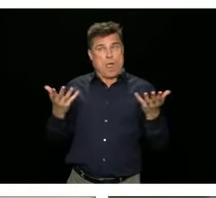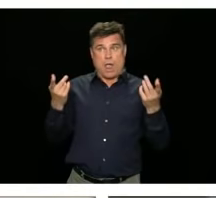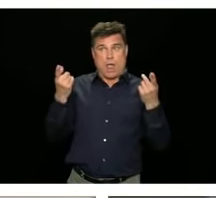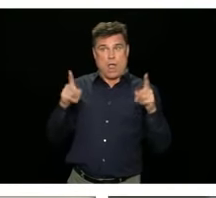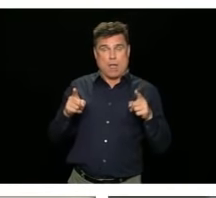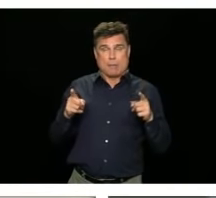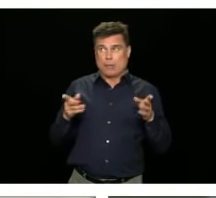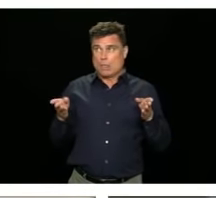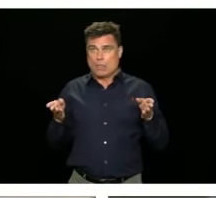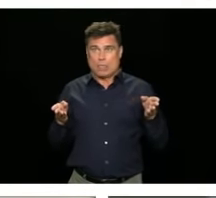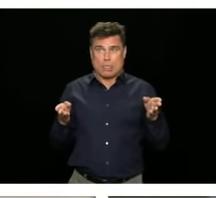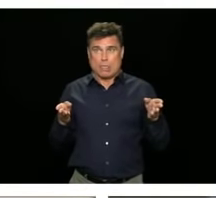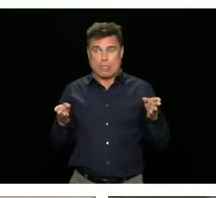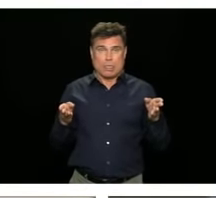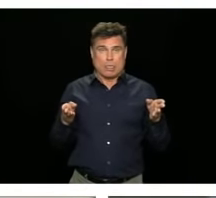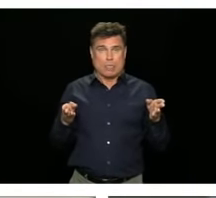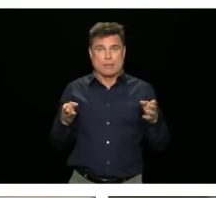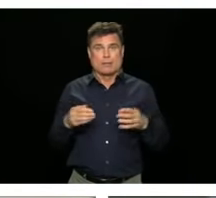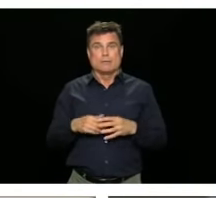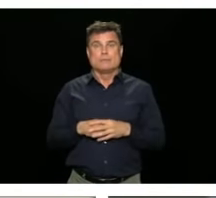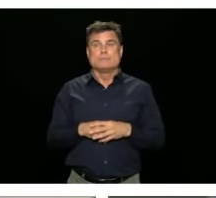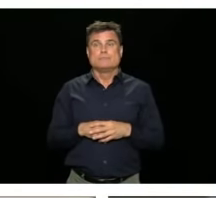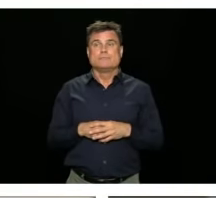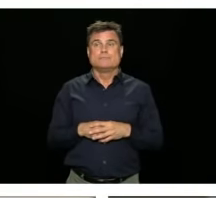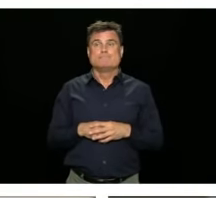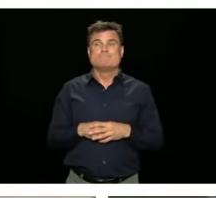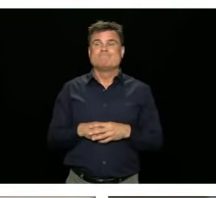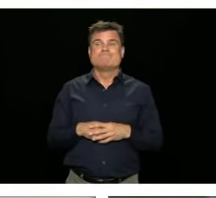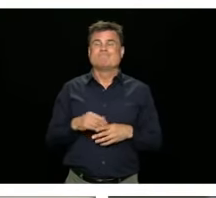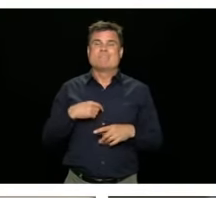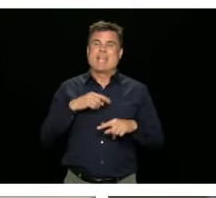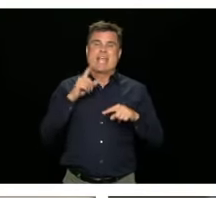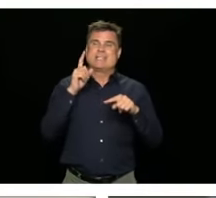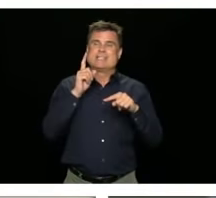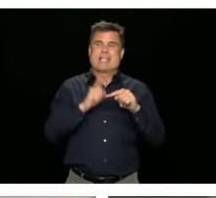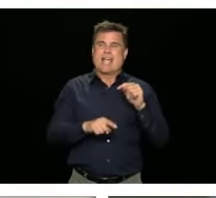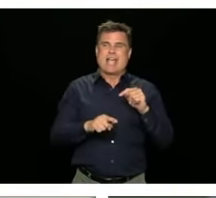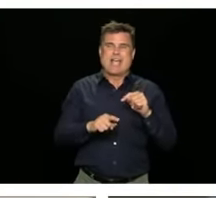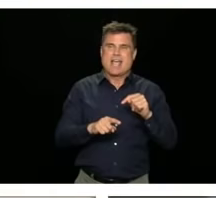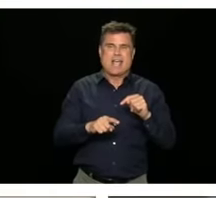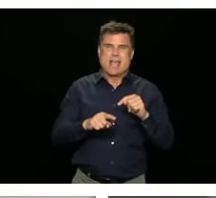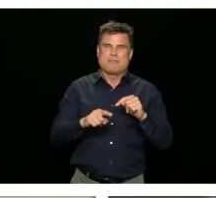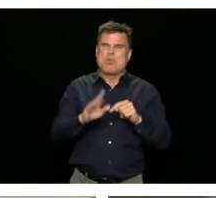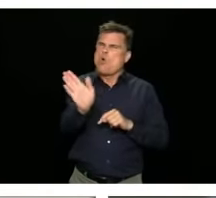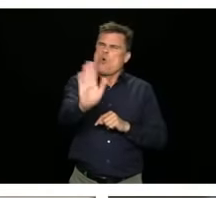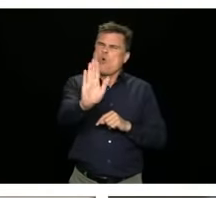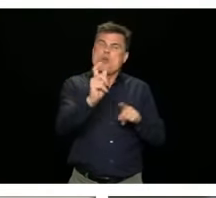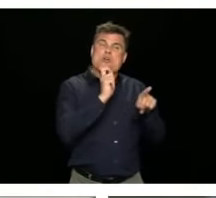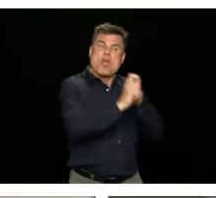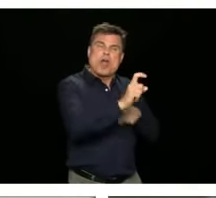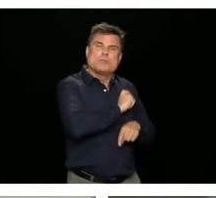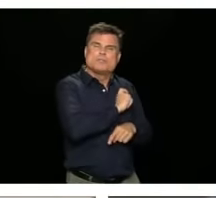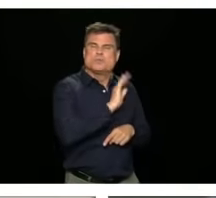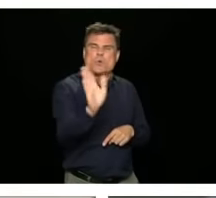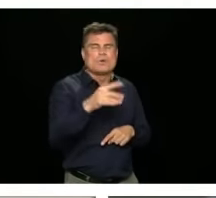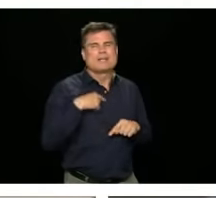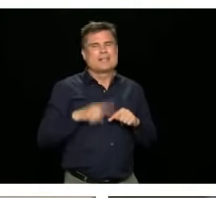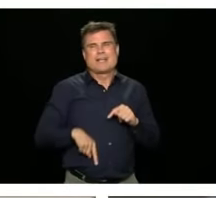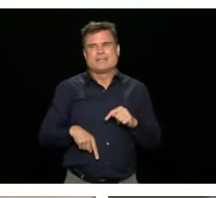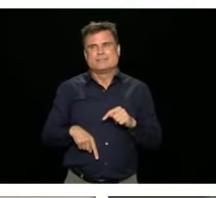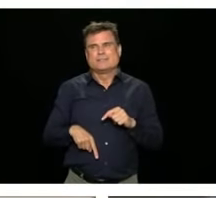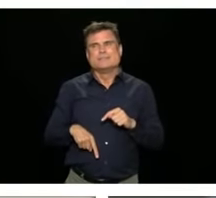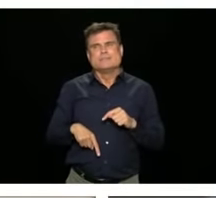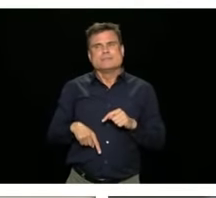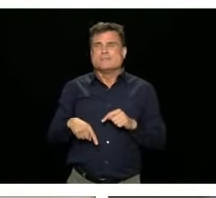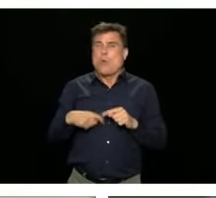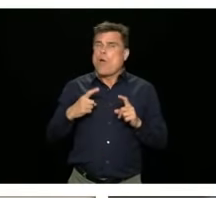I think I can't say yay or nay. You know, there is a third space that is not based on this dichotomy of